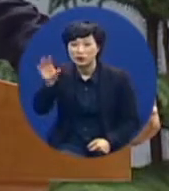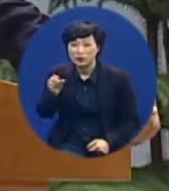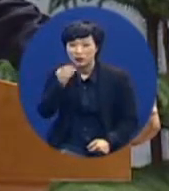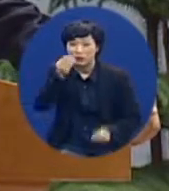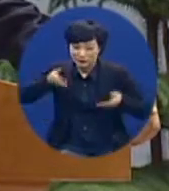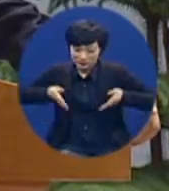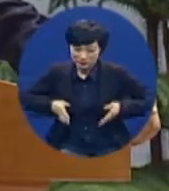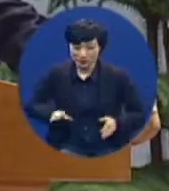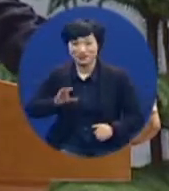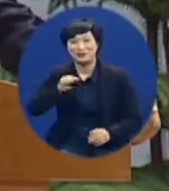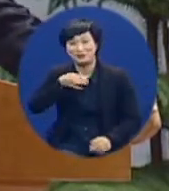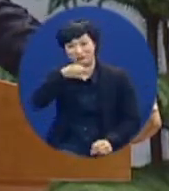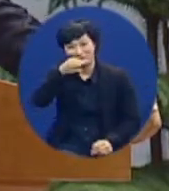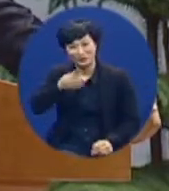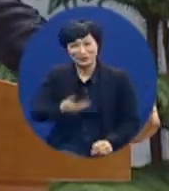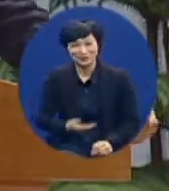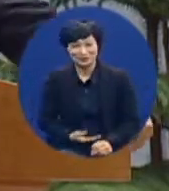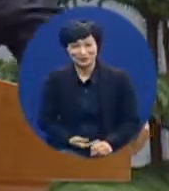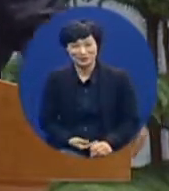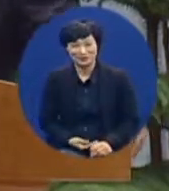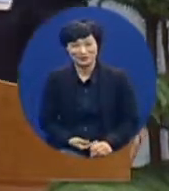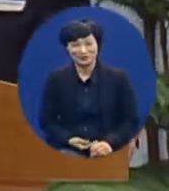birth.